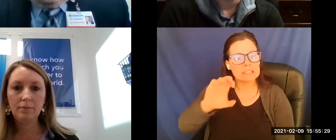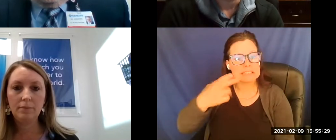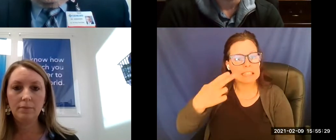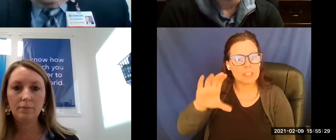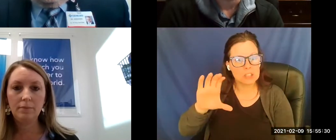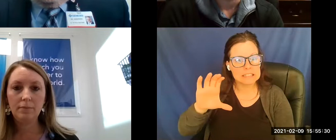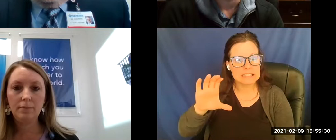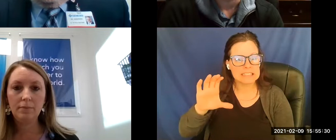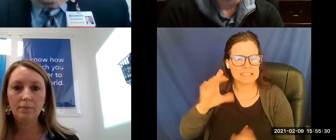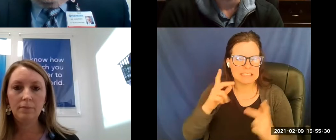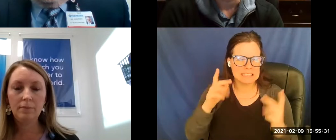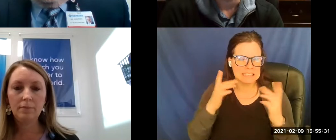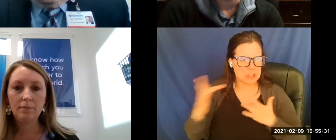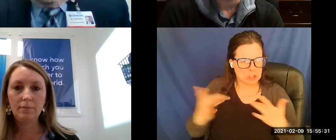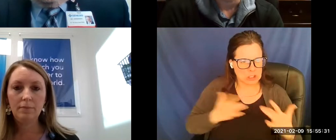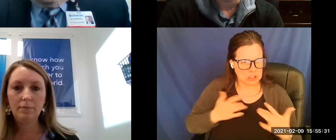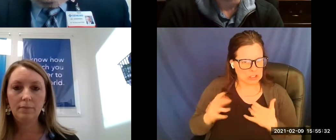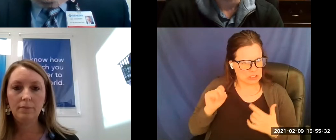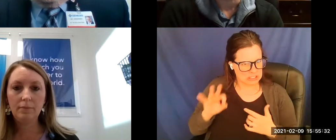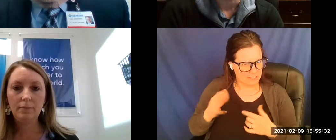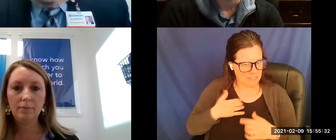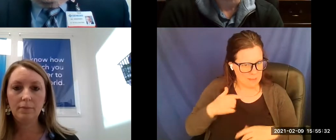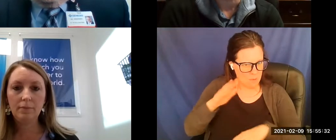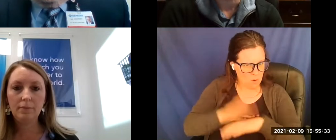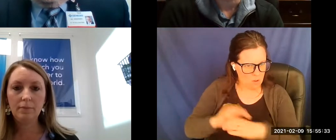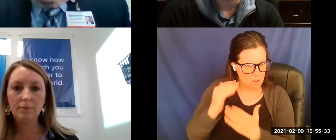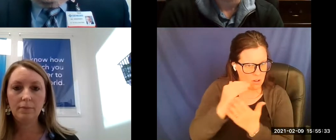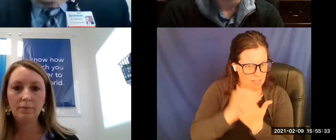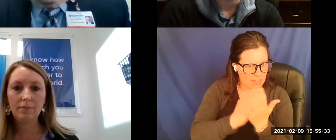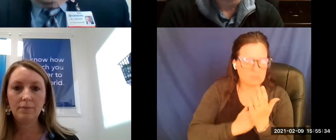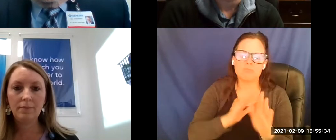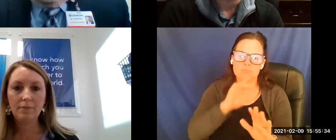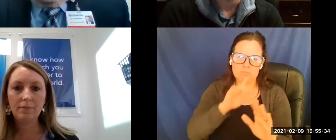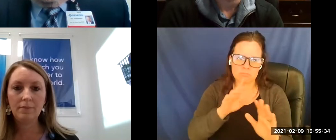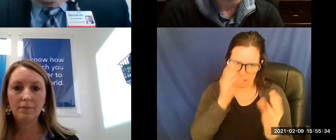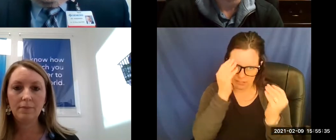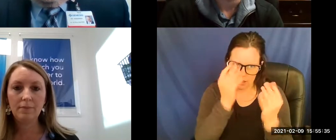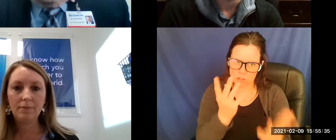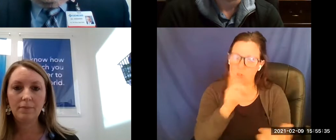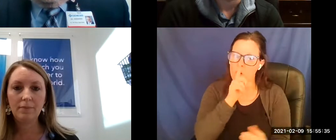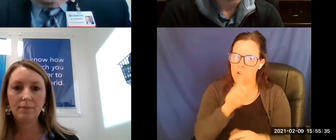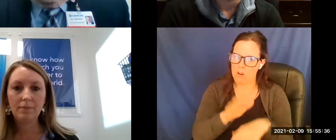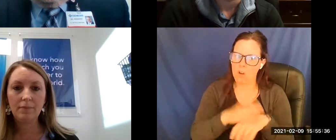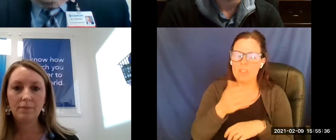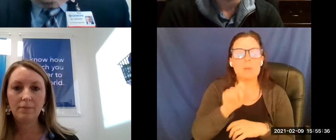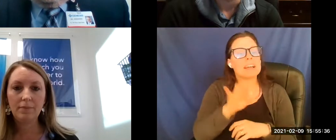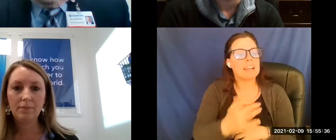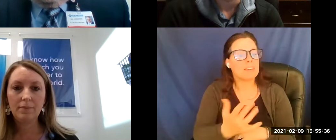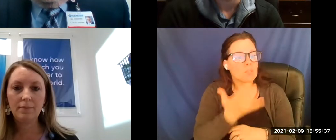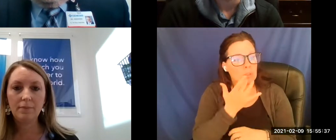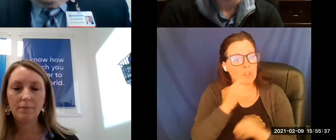is worried about whether or not they are on the list, we assure them they are, but if they want to, they can go to our website